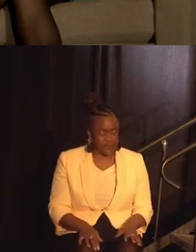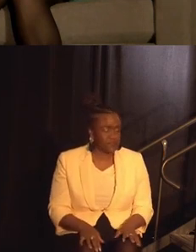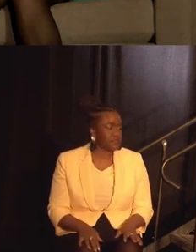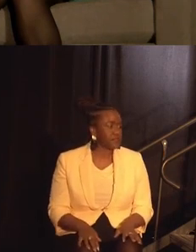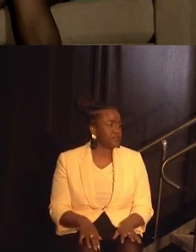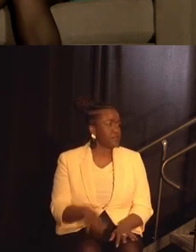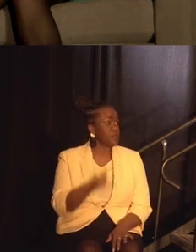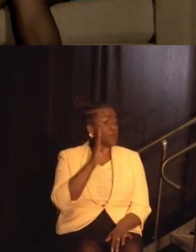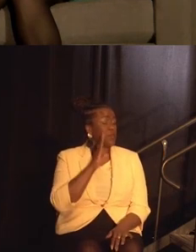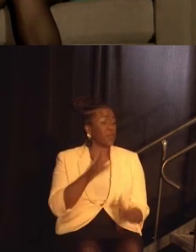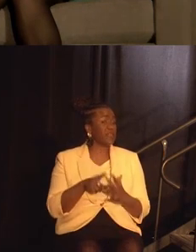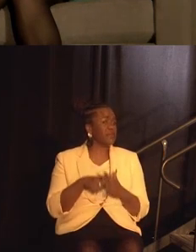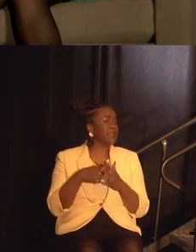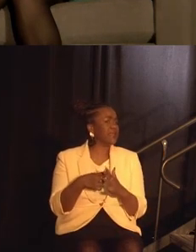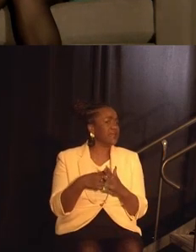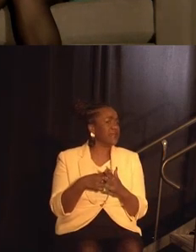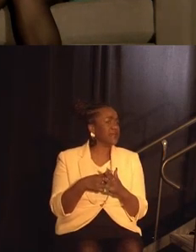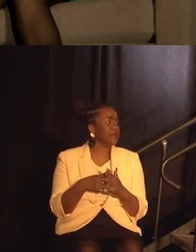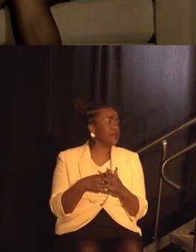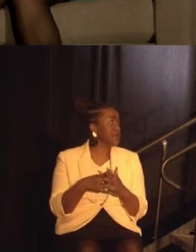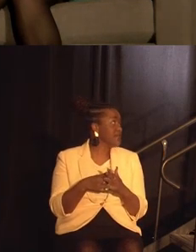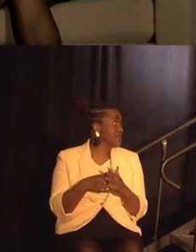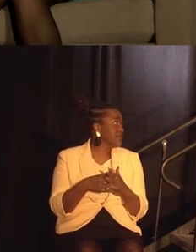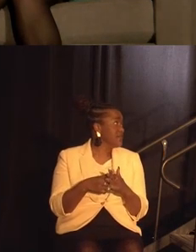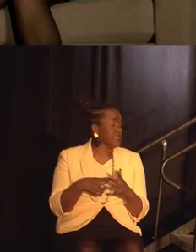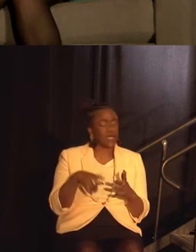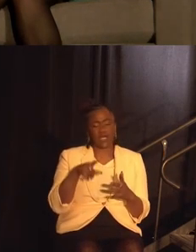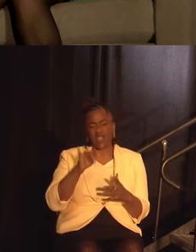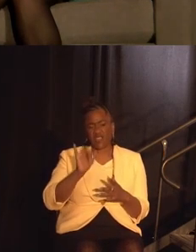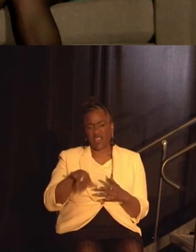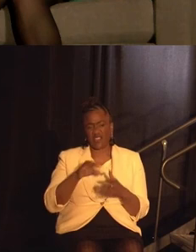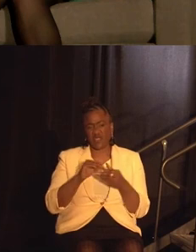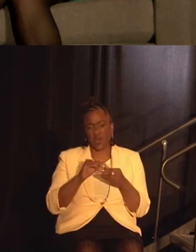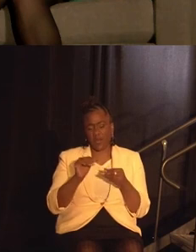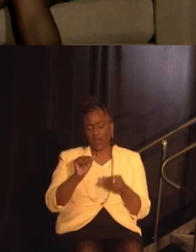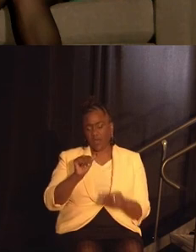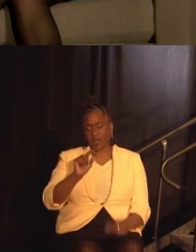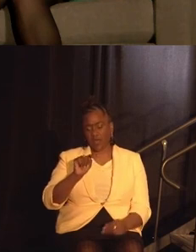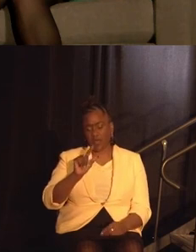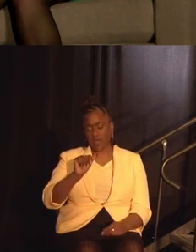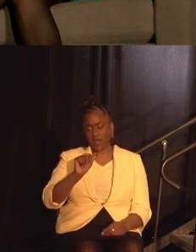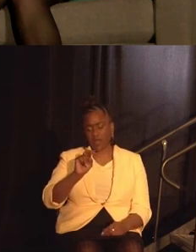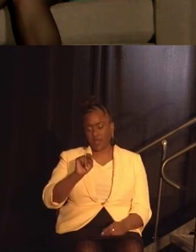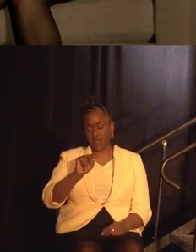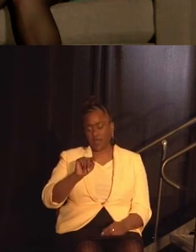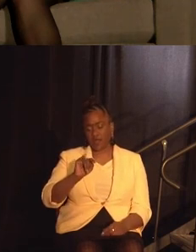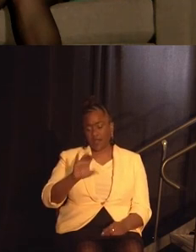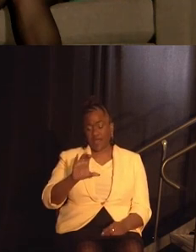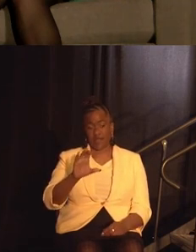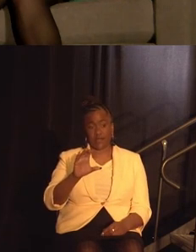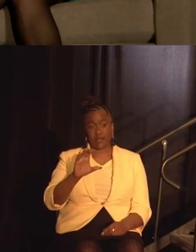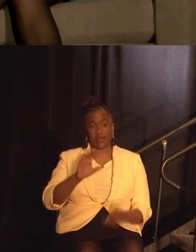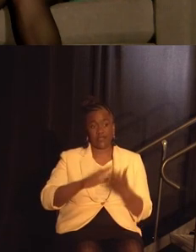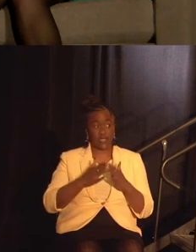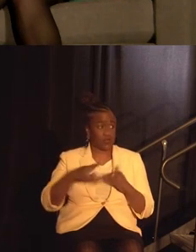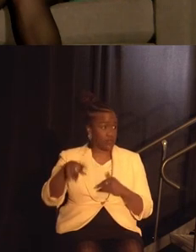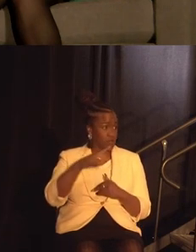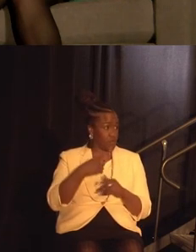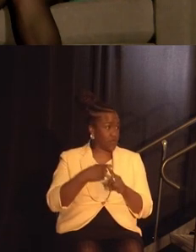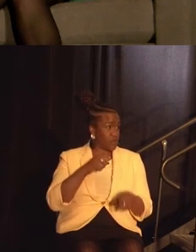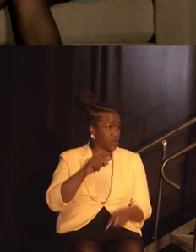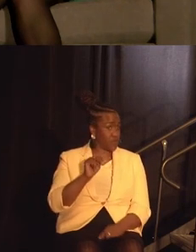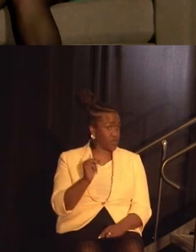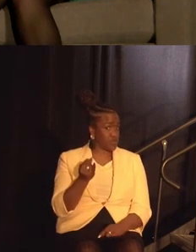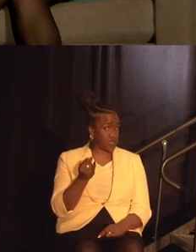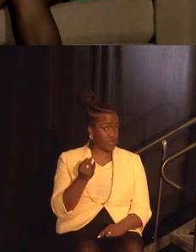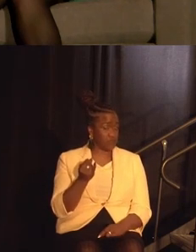And I'm just gonna read the very beginning of Meet Me Tonight in Atlantic City. I don't know if there's any people from Jersey here. I have like